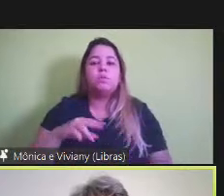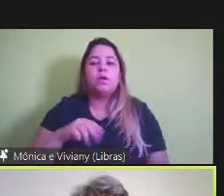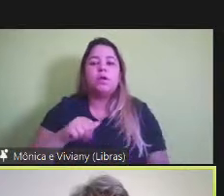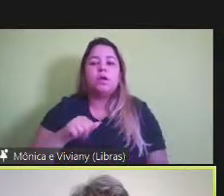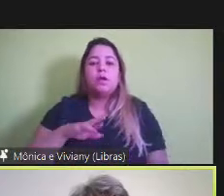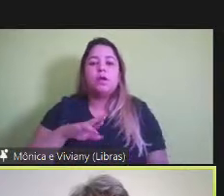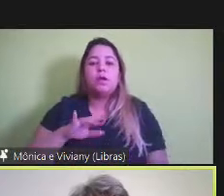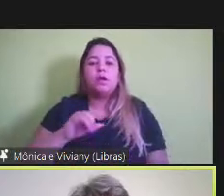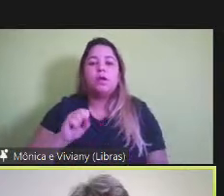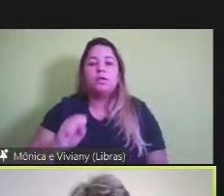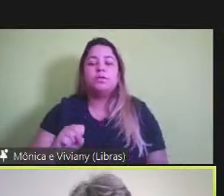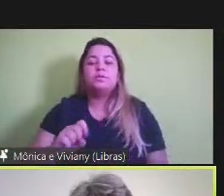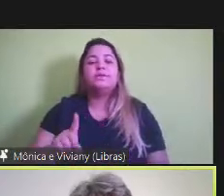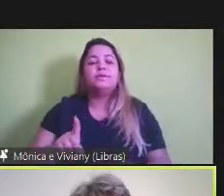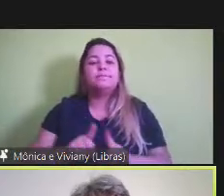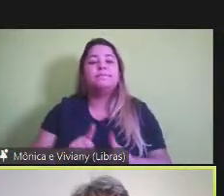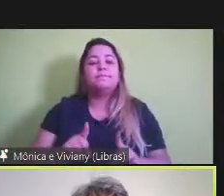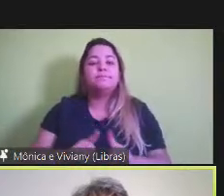materials.